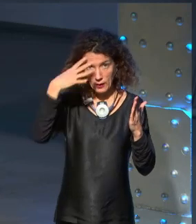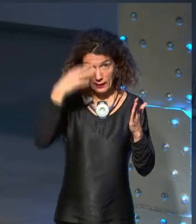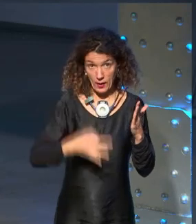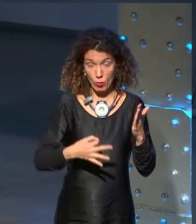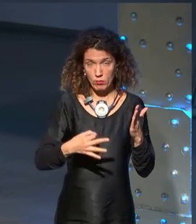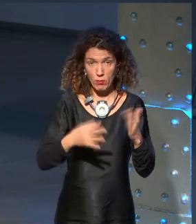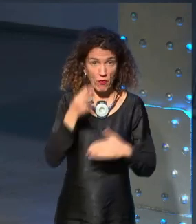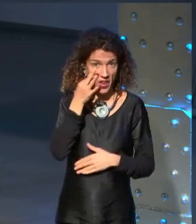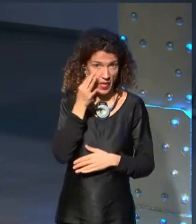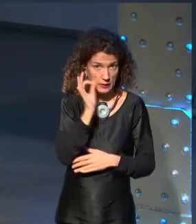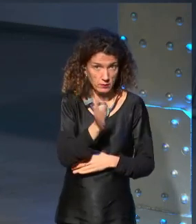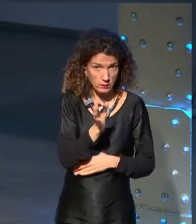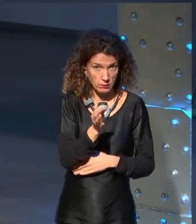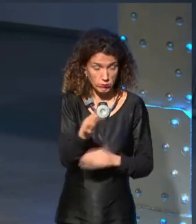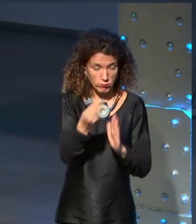interests me.